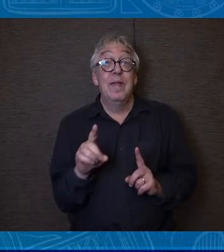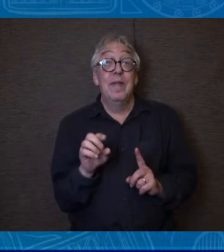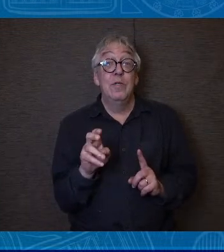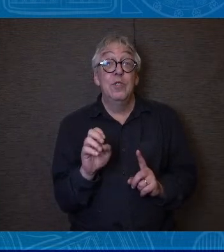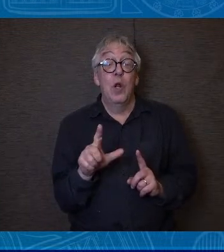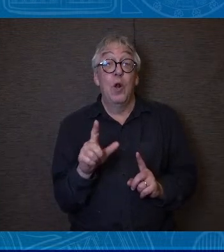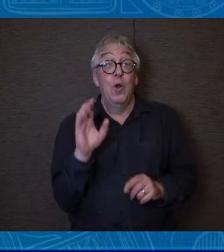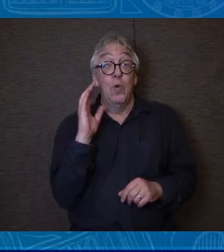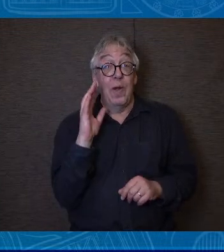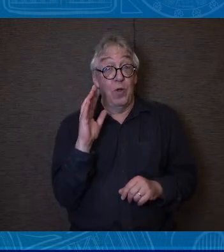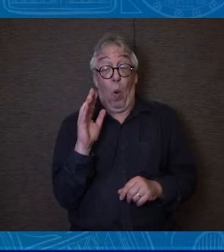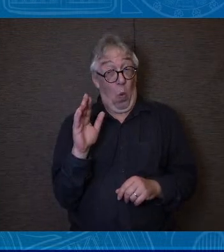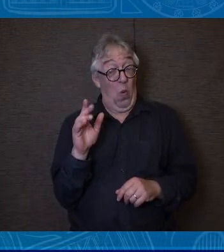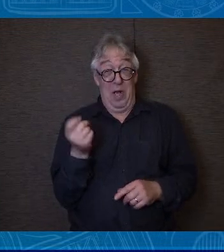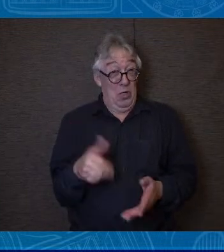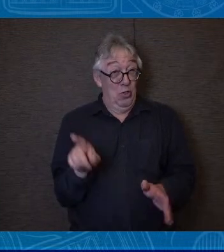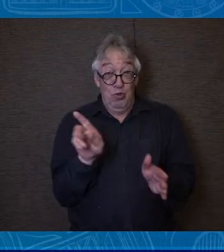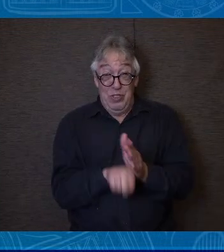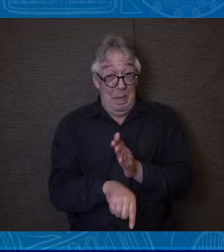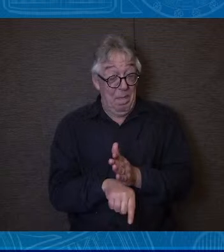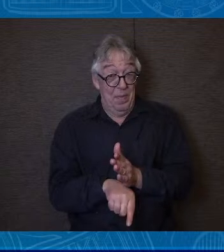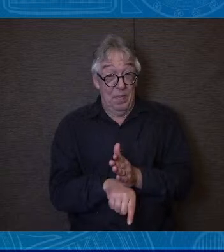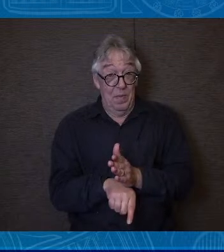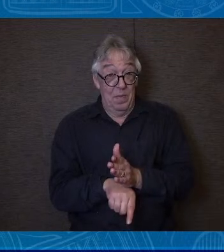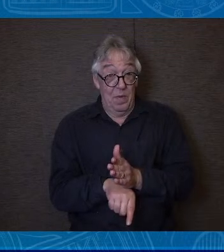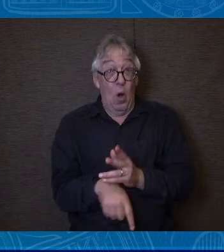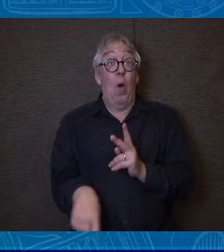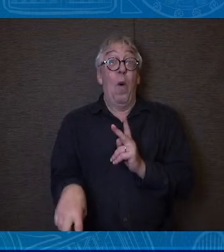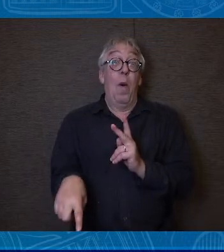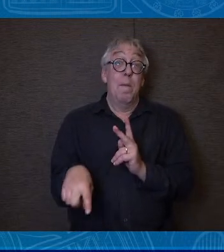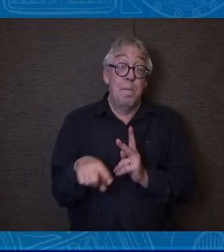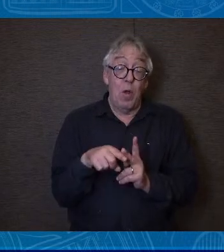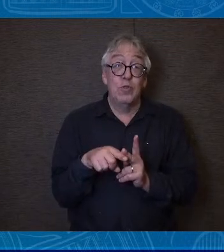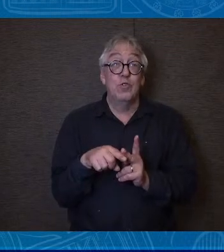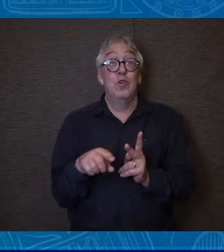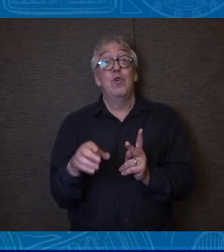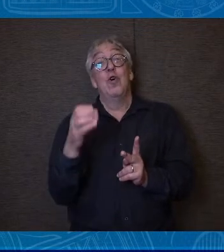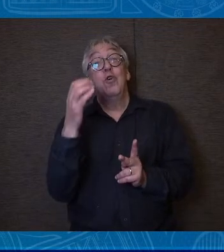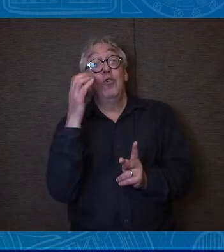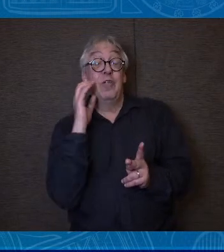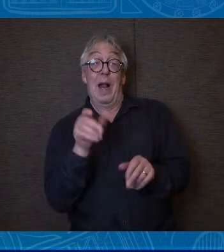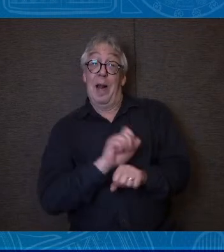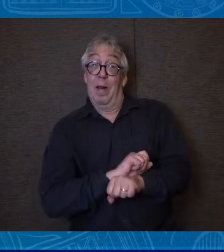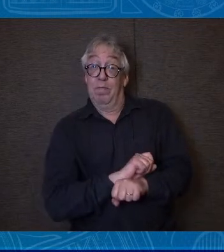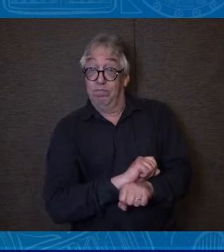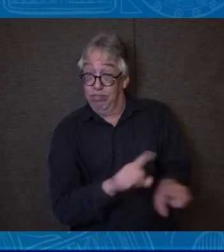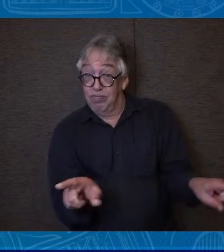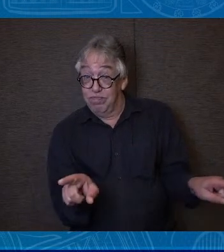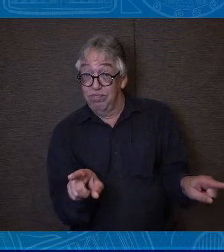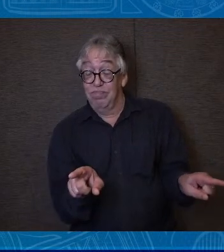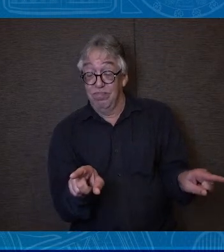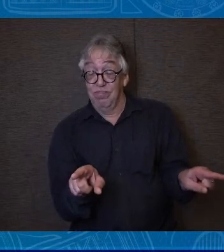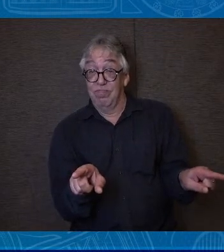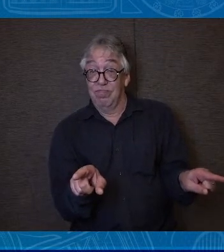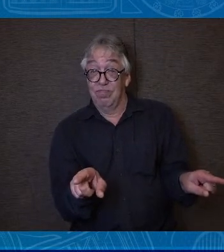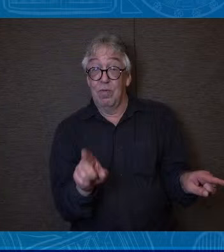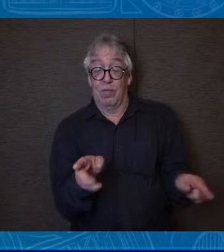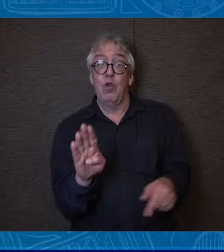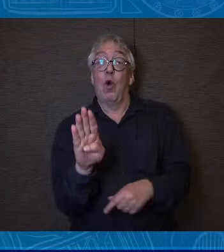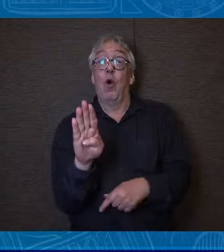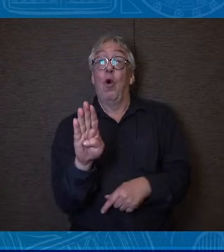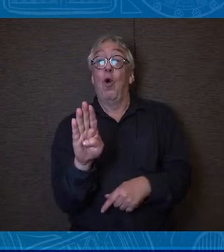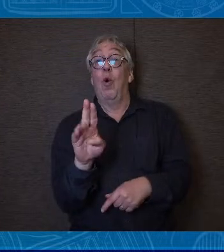very easy to install, it's very cheap, combined with the cell broadcast with just a Bluetooth transmission